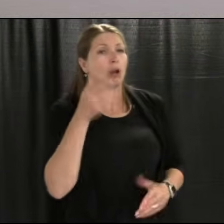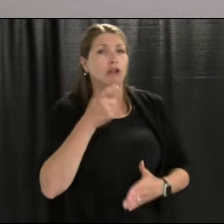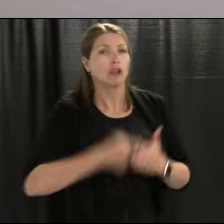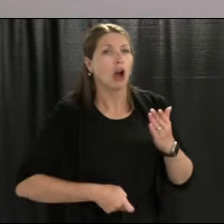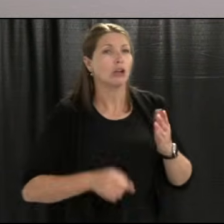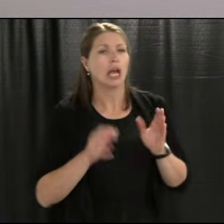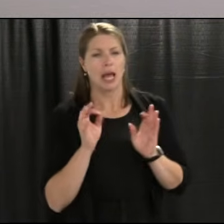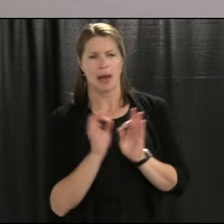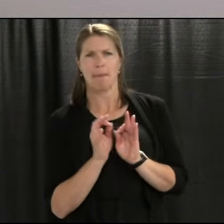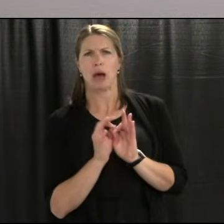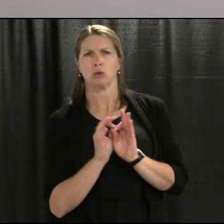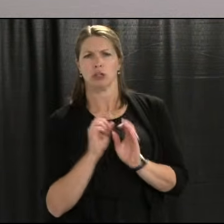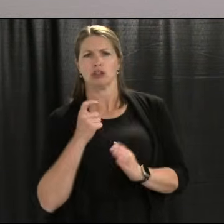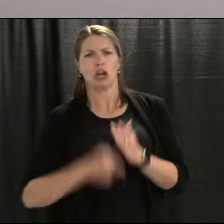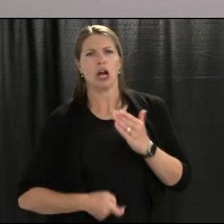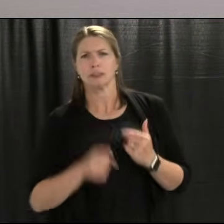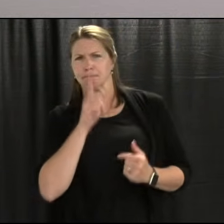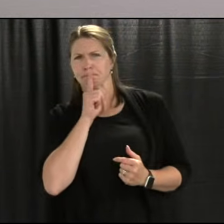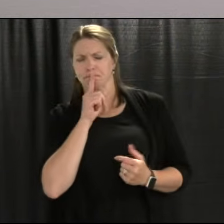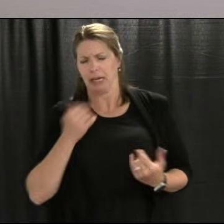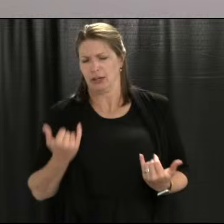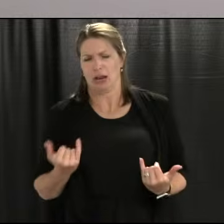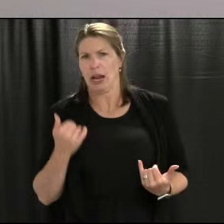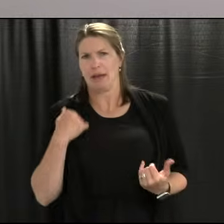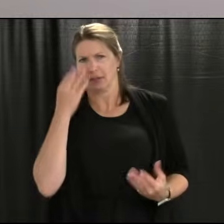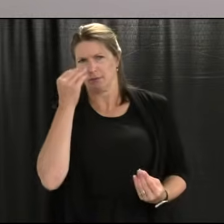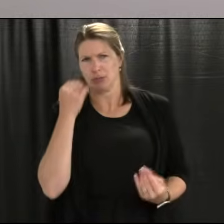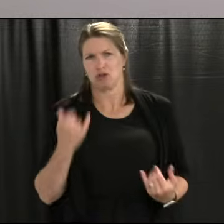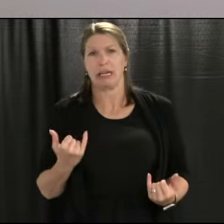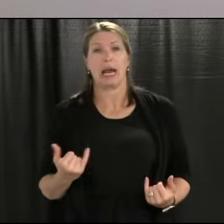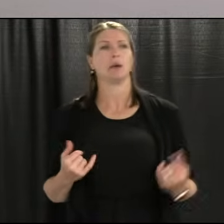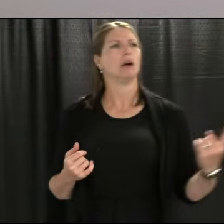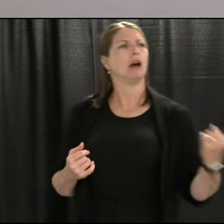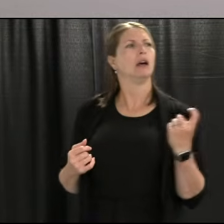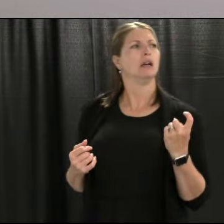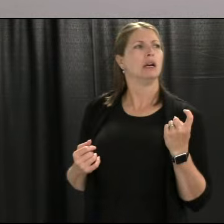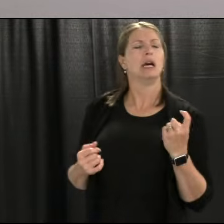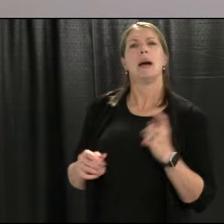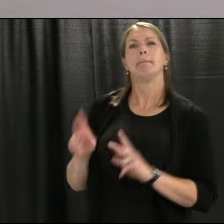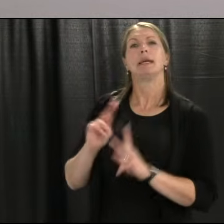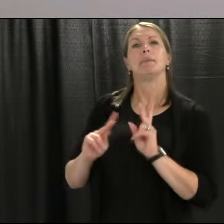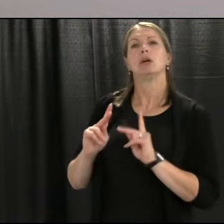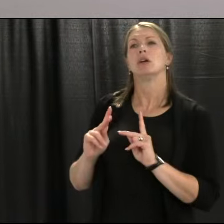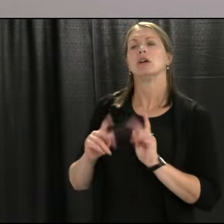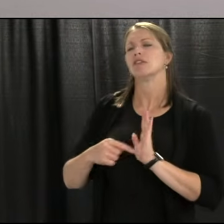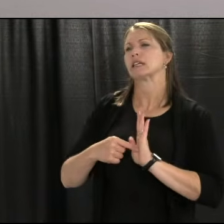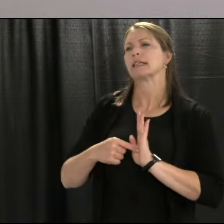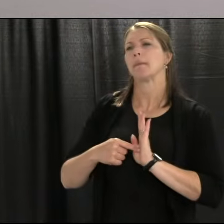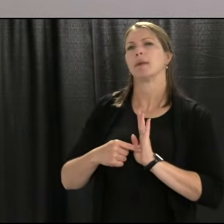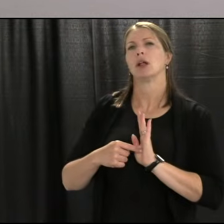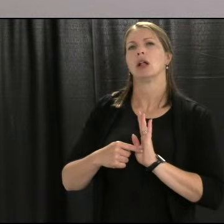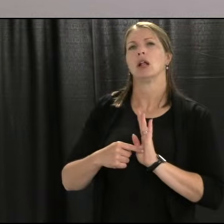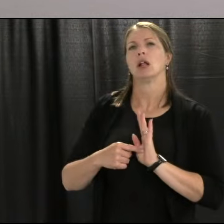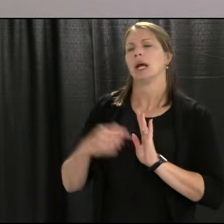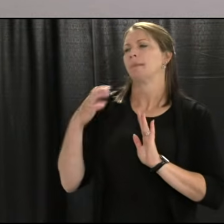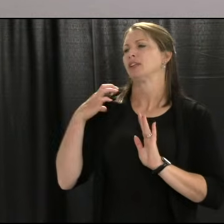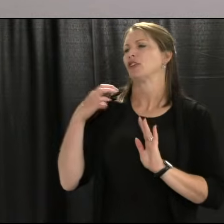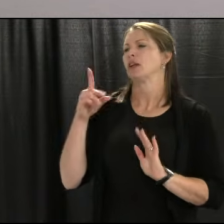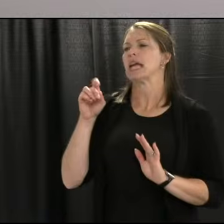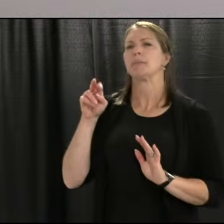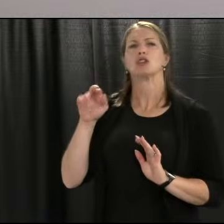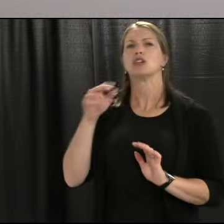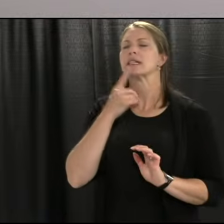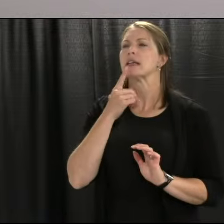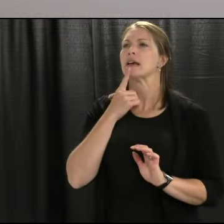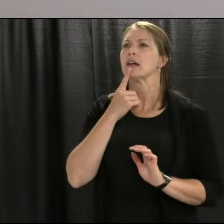penalties for violating regulations and orders. Sorry. Sorry. Yeah. What about the people, like Minister Dempster said, in some very rural areas